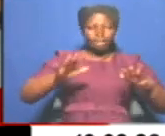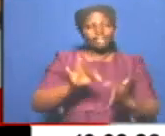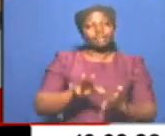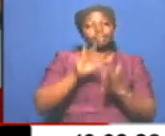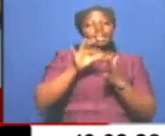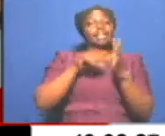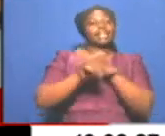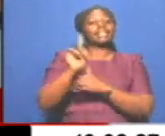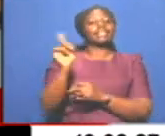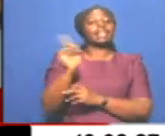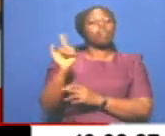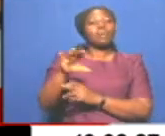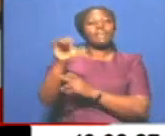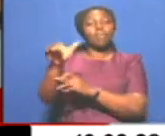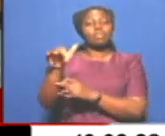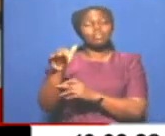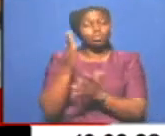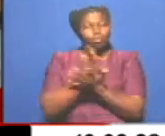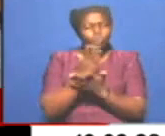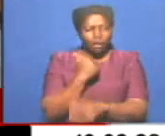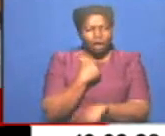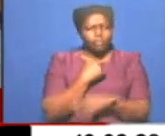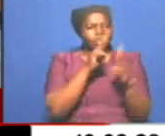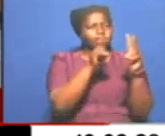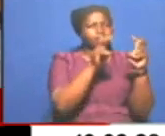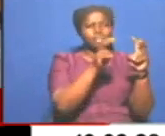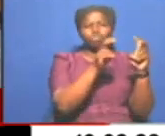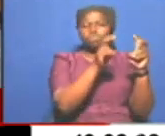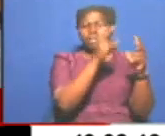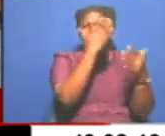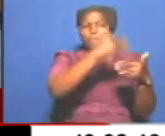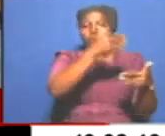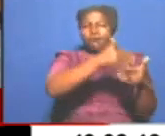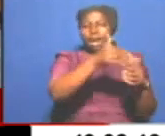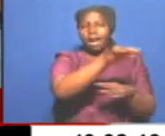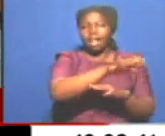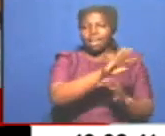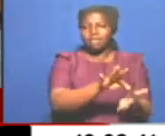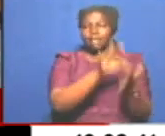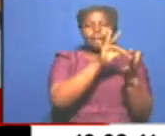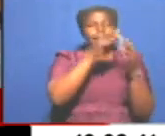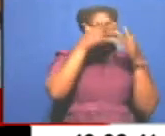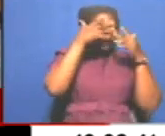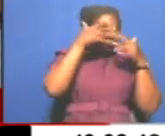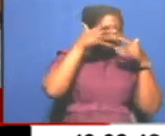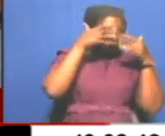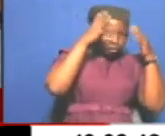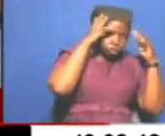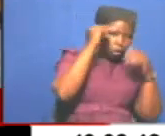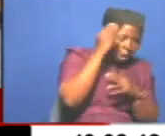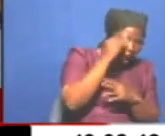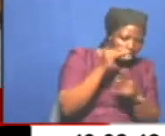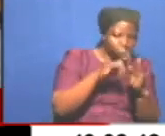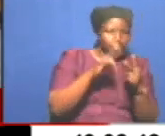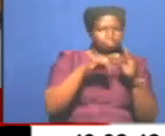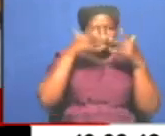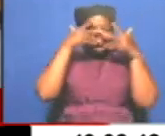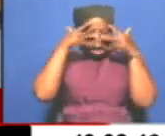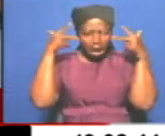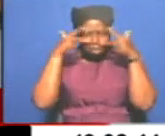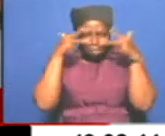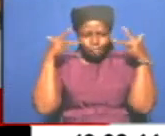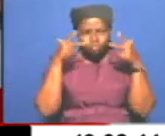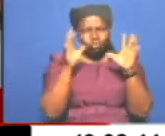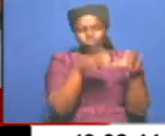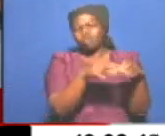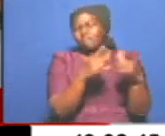course, we have some of the issues on our borders, and especially because of Somalia and the Al-Shabaab militias. But at least